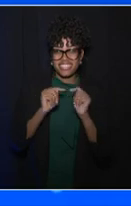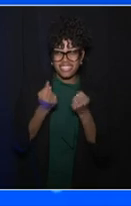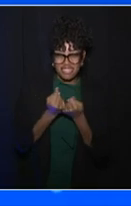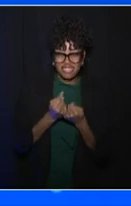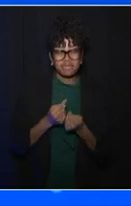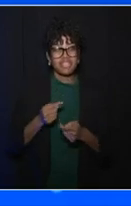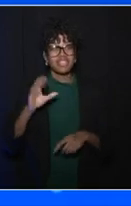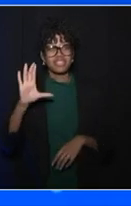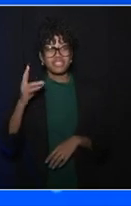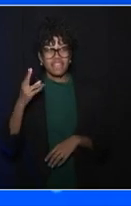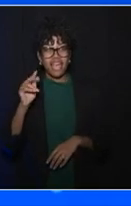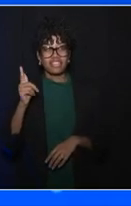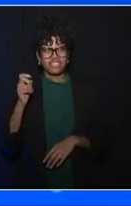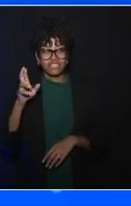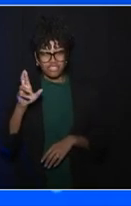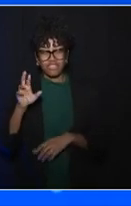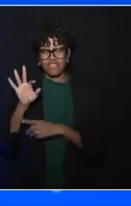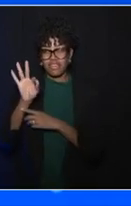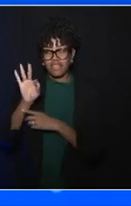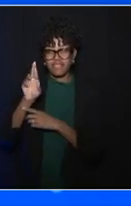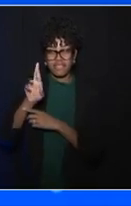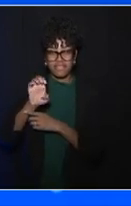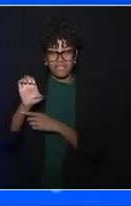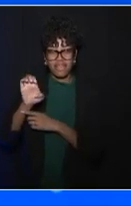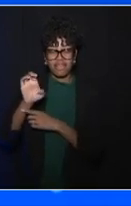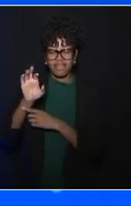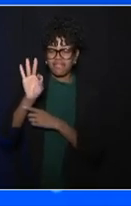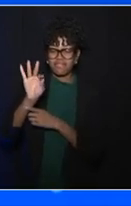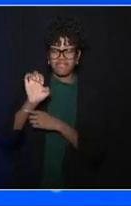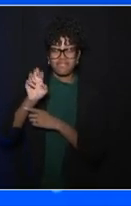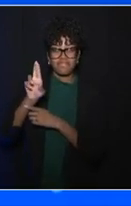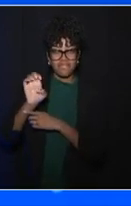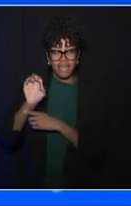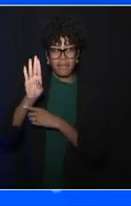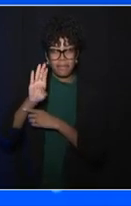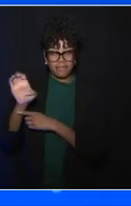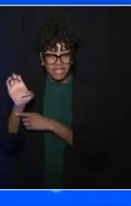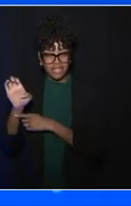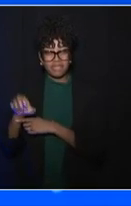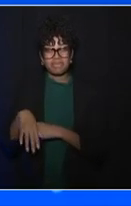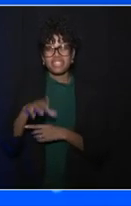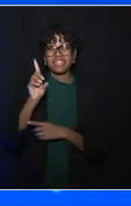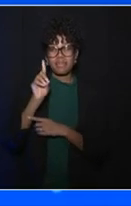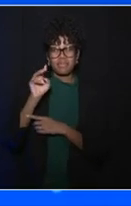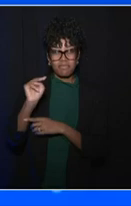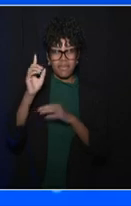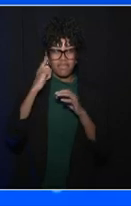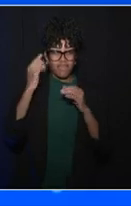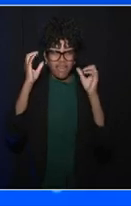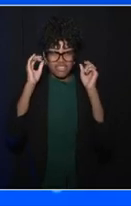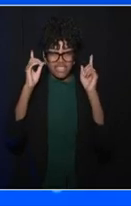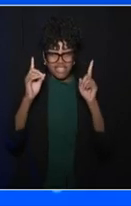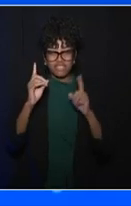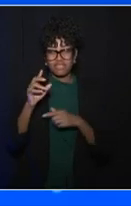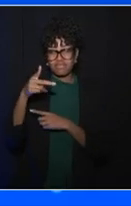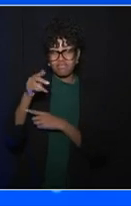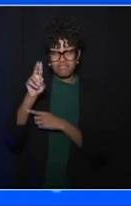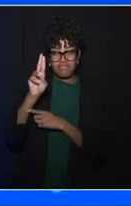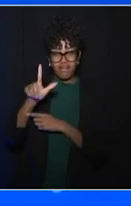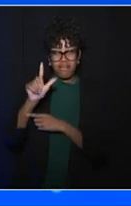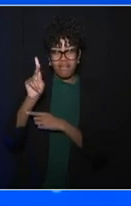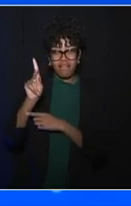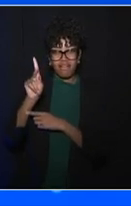DC Public Schools, Louis Farabee, the Deputy Mayor for Education, Paul Kine, our